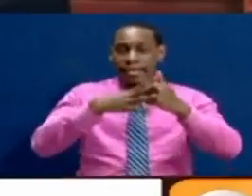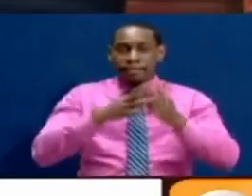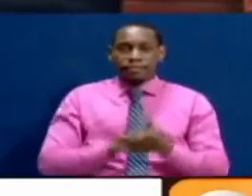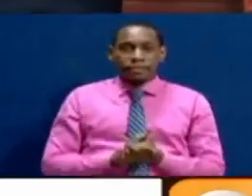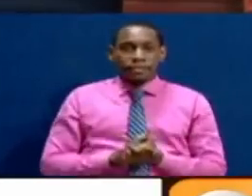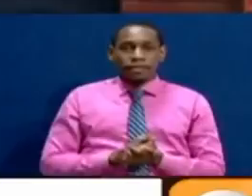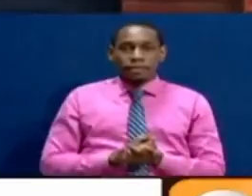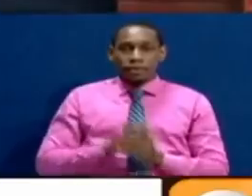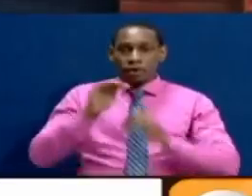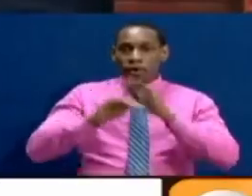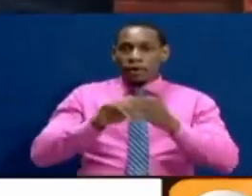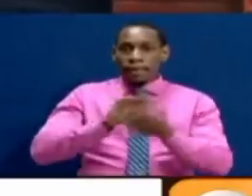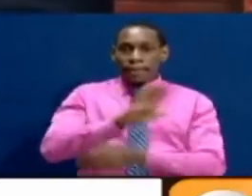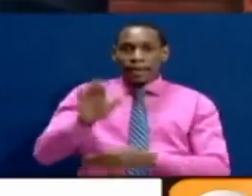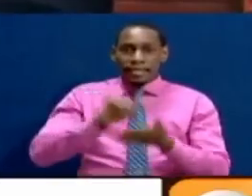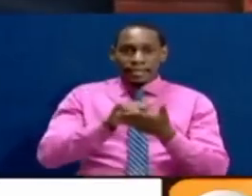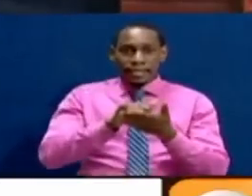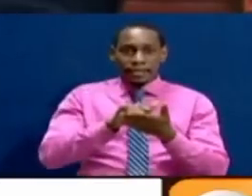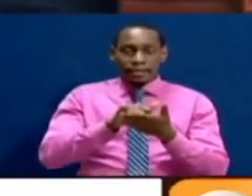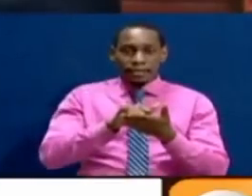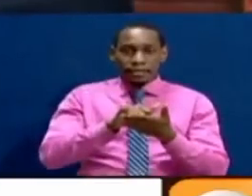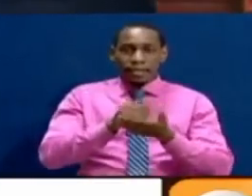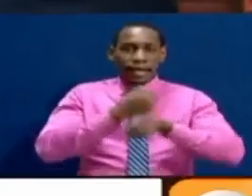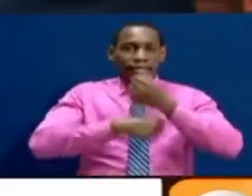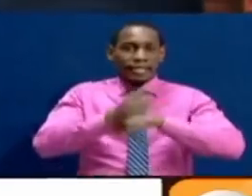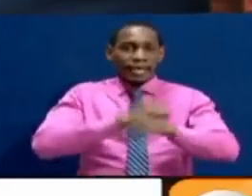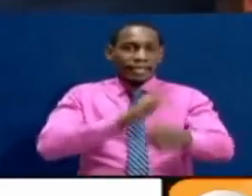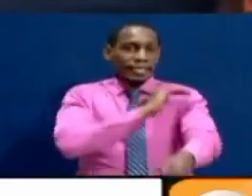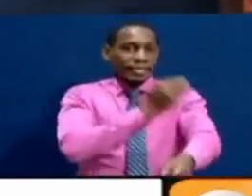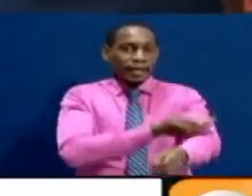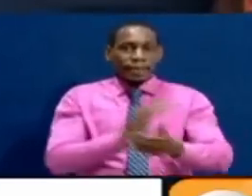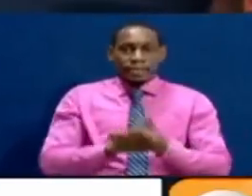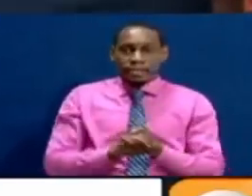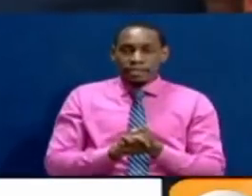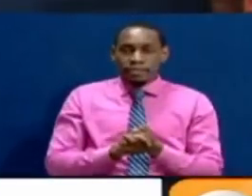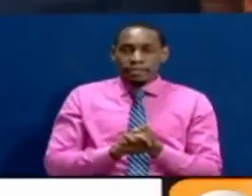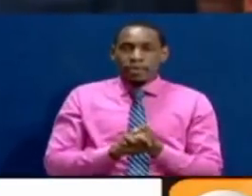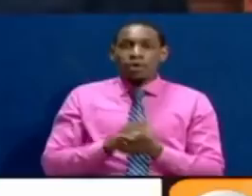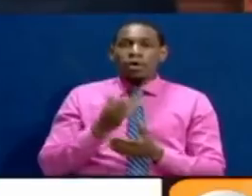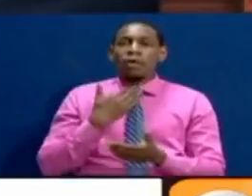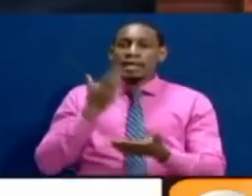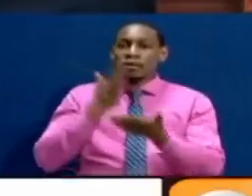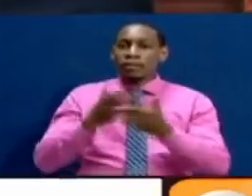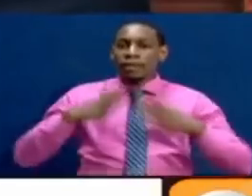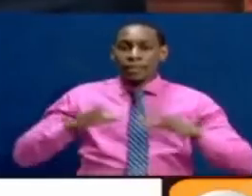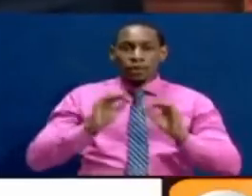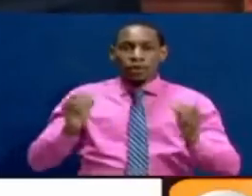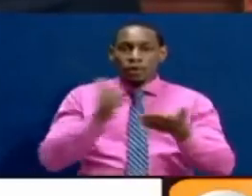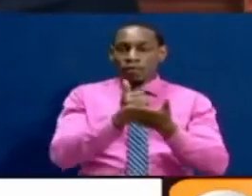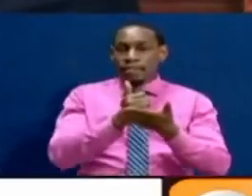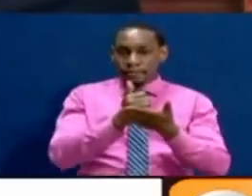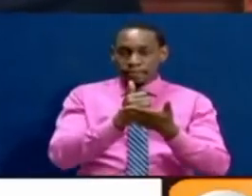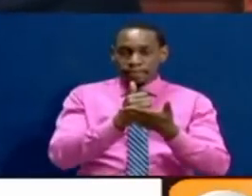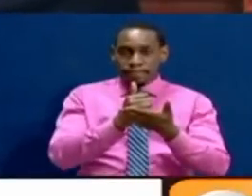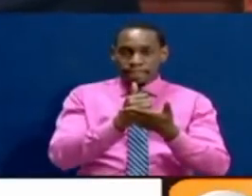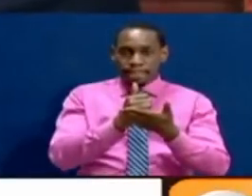ones. All of them have been in acting capacity. He doesn't like to confirm people in the Office of